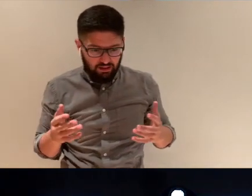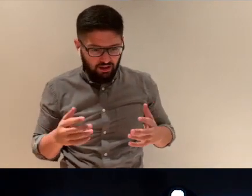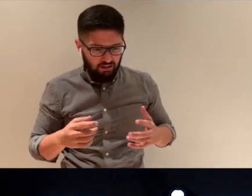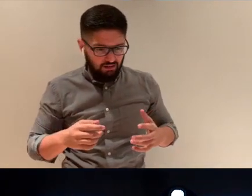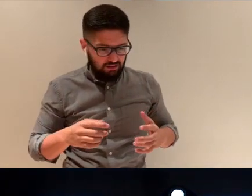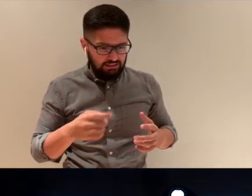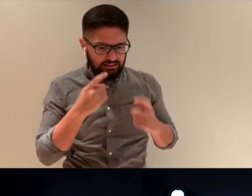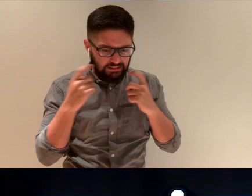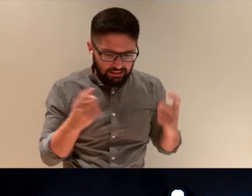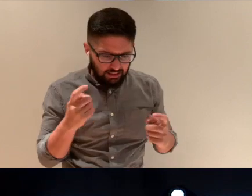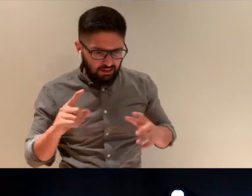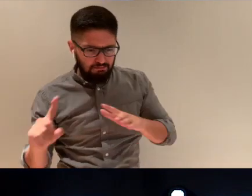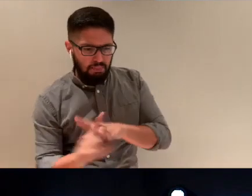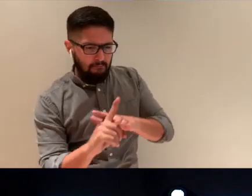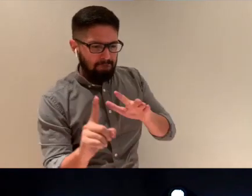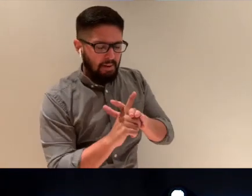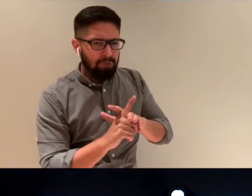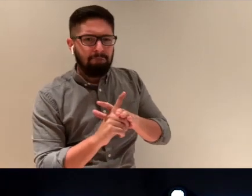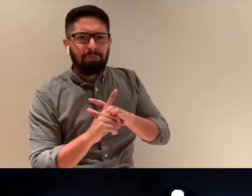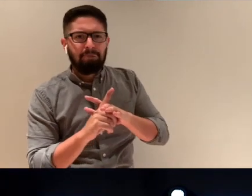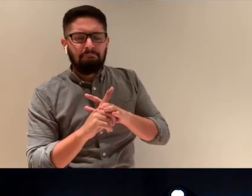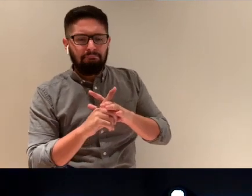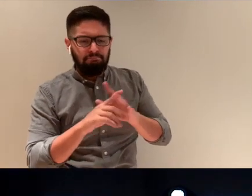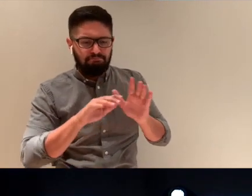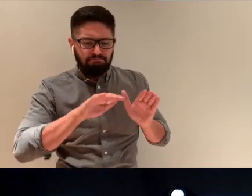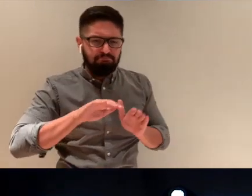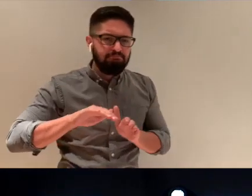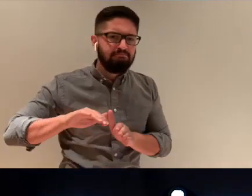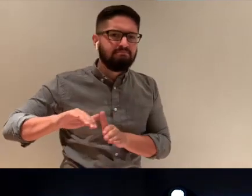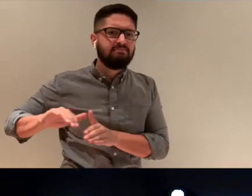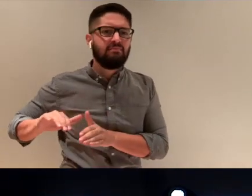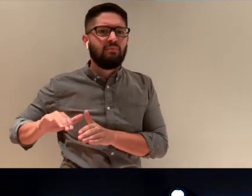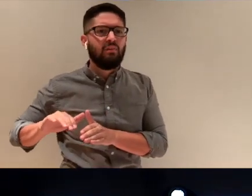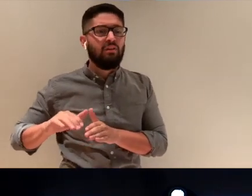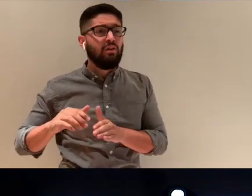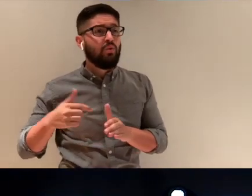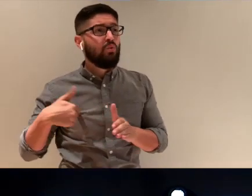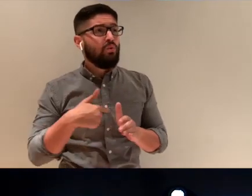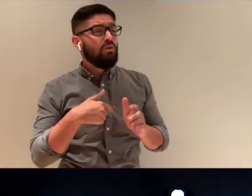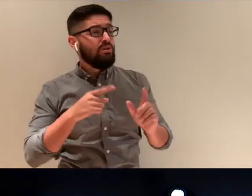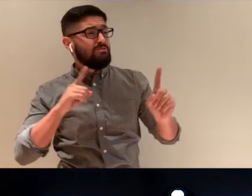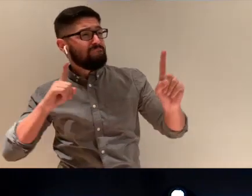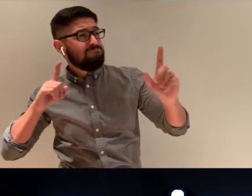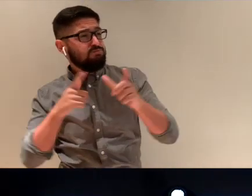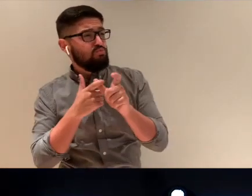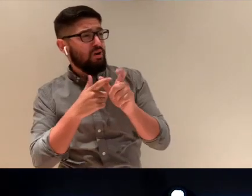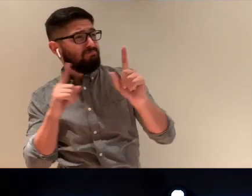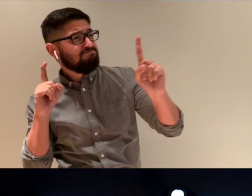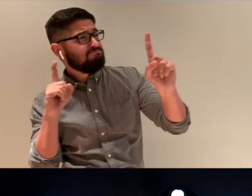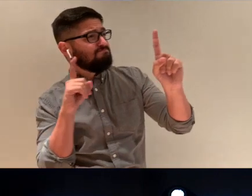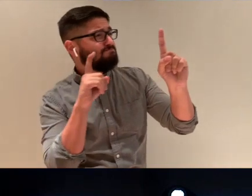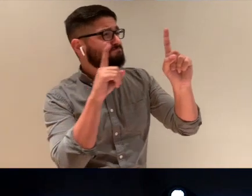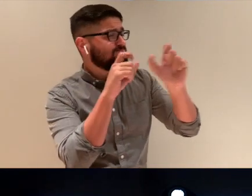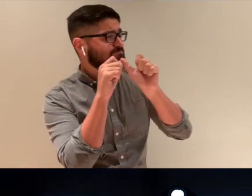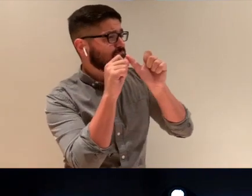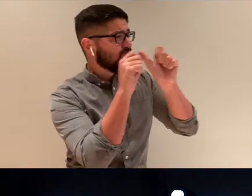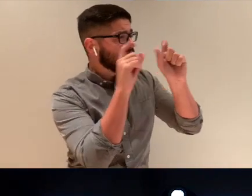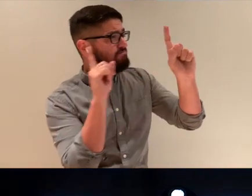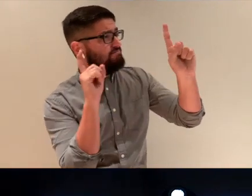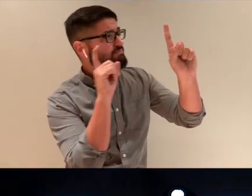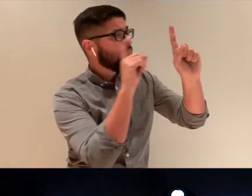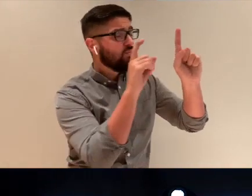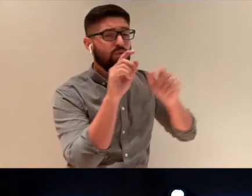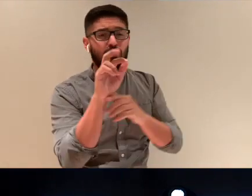hinders and the sin that so easily entangles. And let us run with